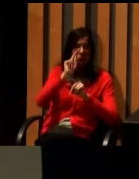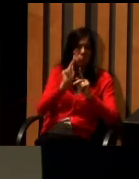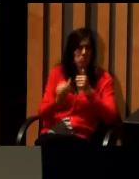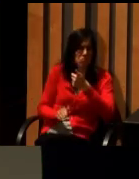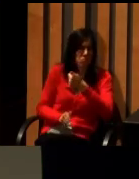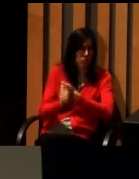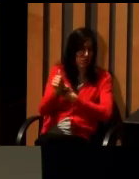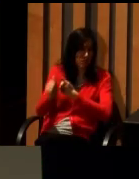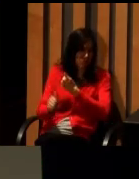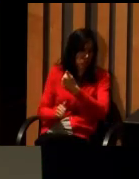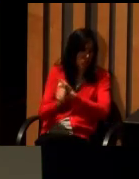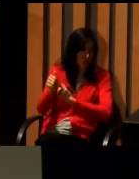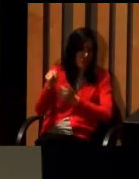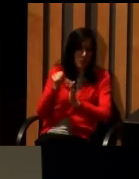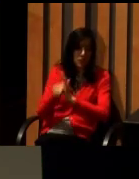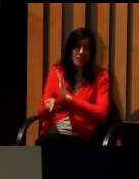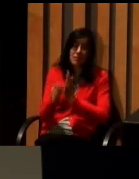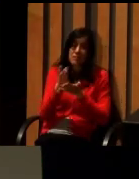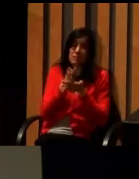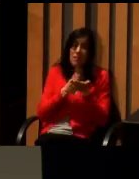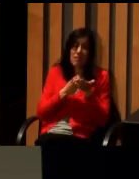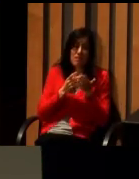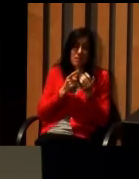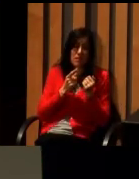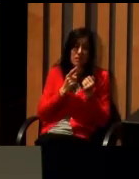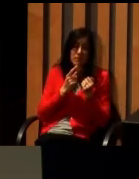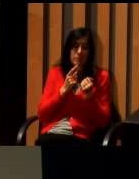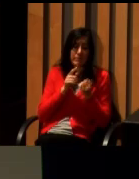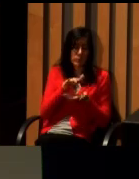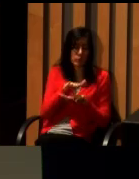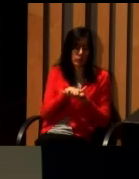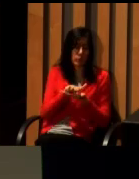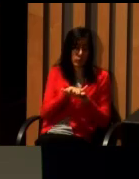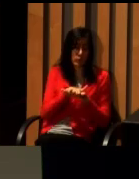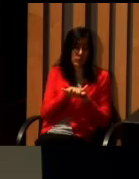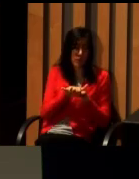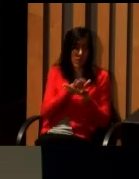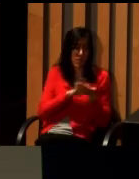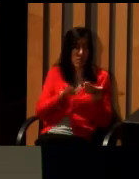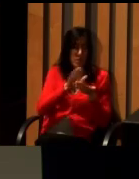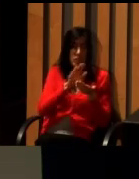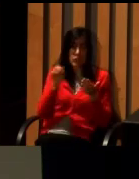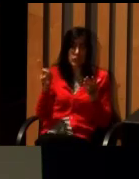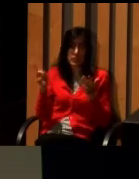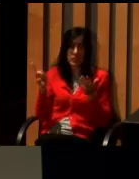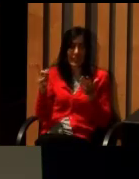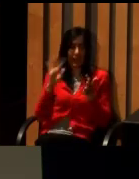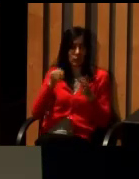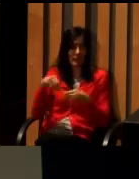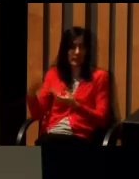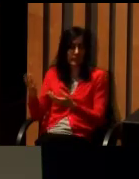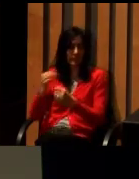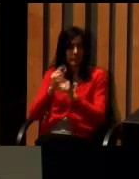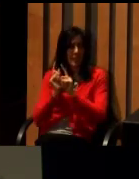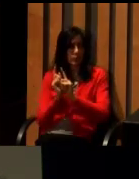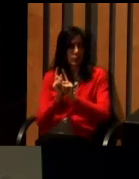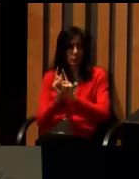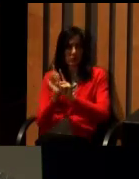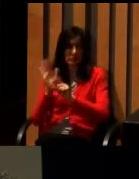the schools in particular, but there were some that they had to escort him every step of the way in and out of the